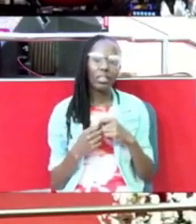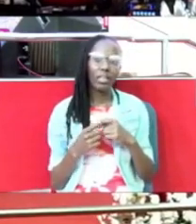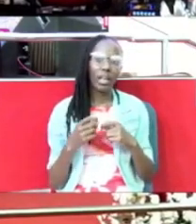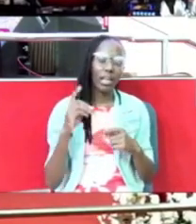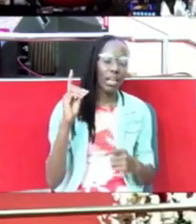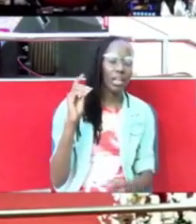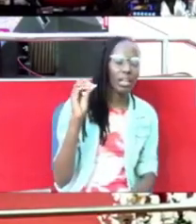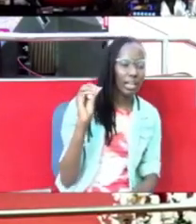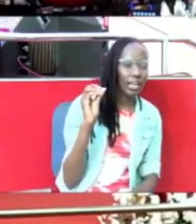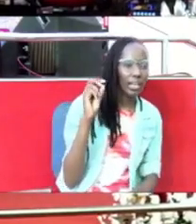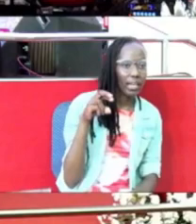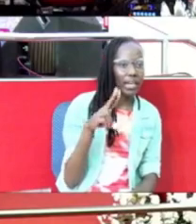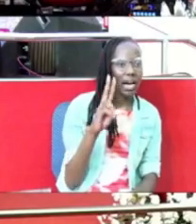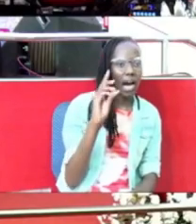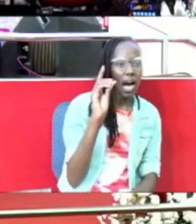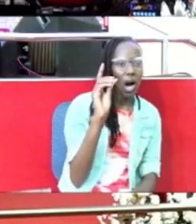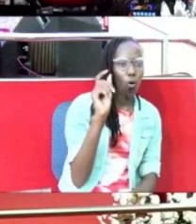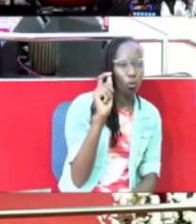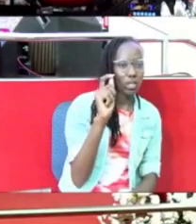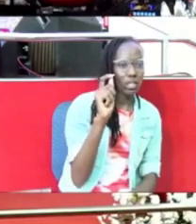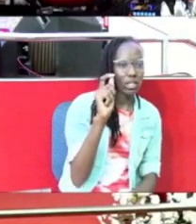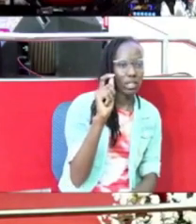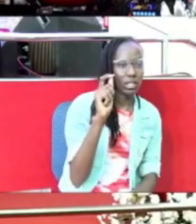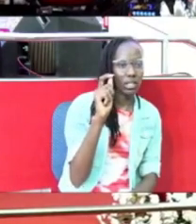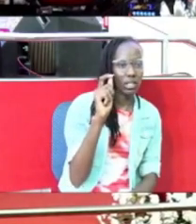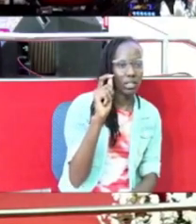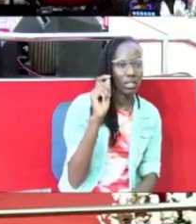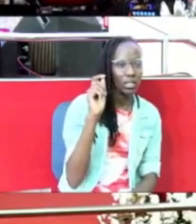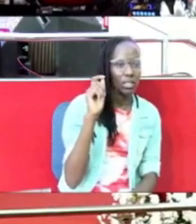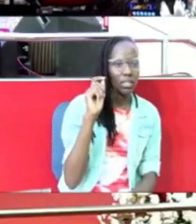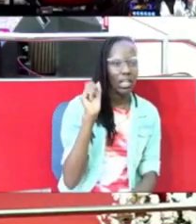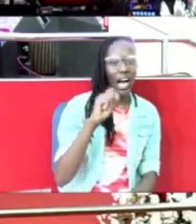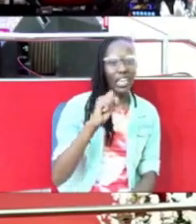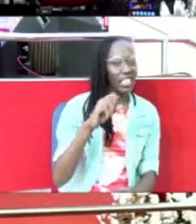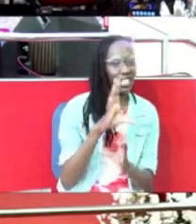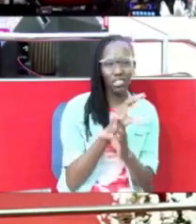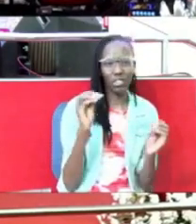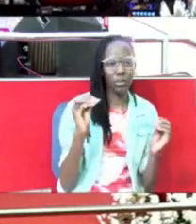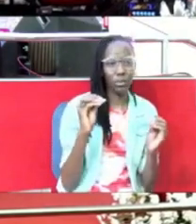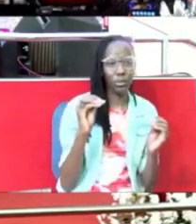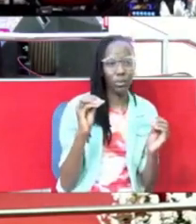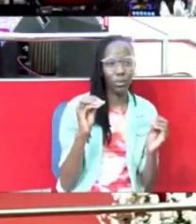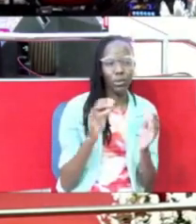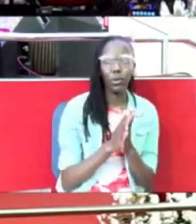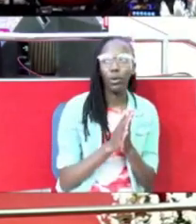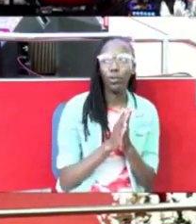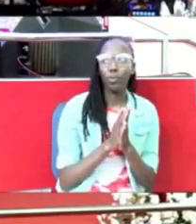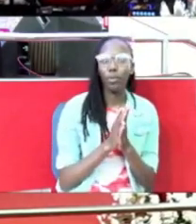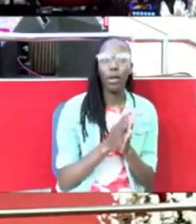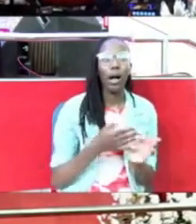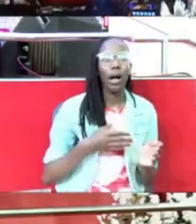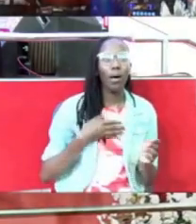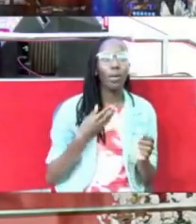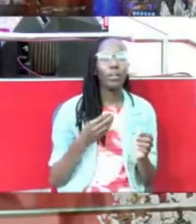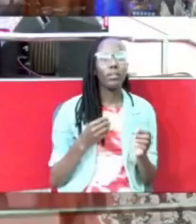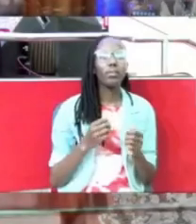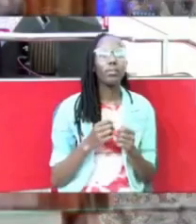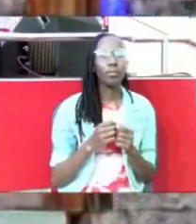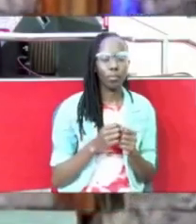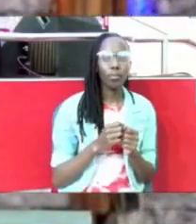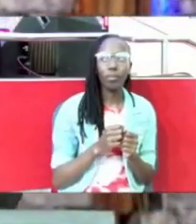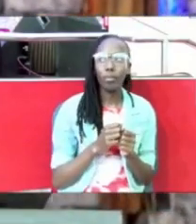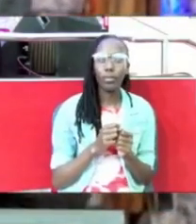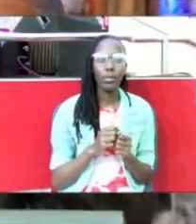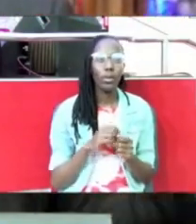Watu wengine wanaweza kosa kuamini hali yetu na uwezo wetu wa kuweza kutimiza yale majukumu. We can